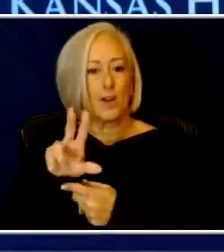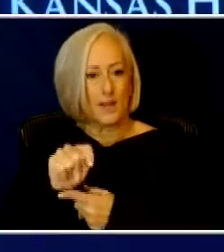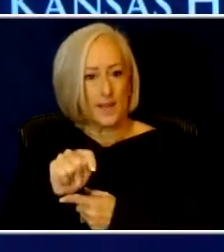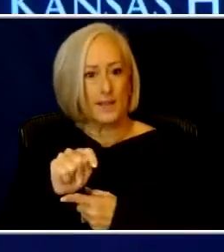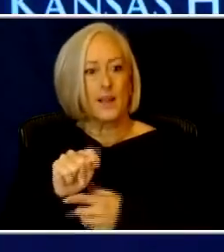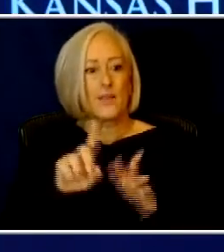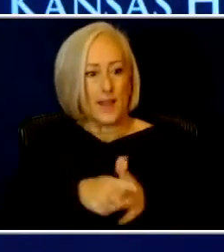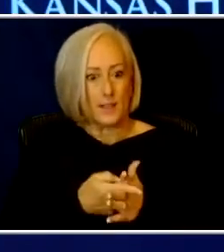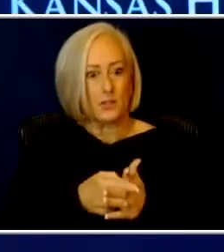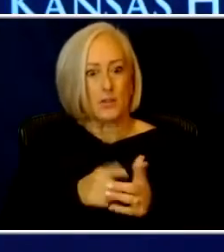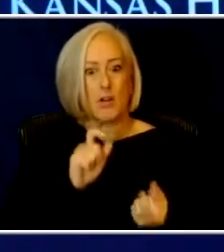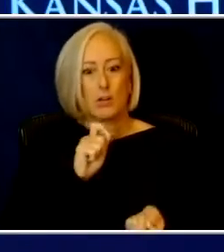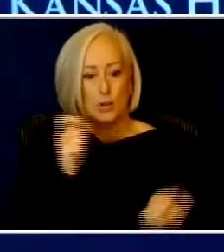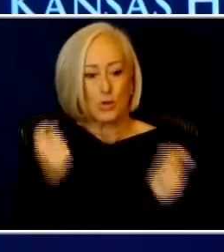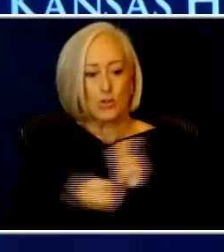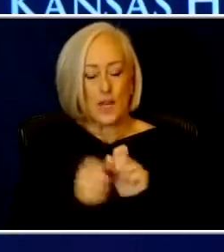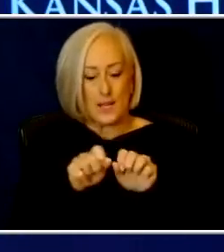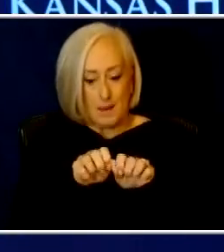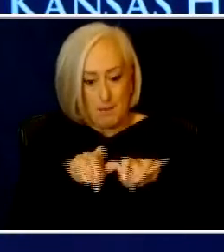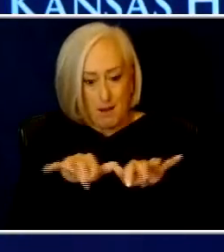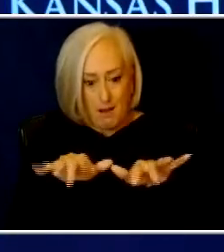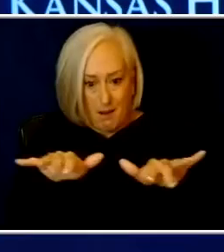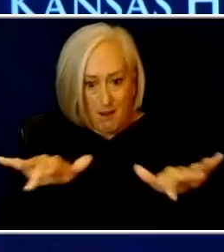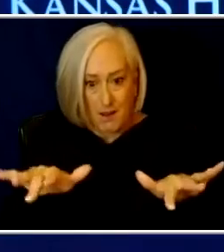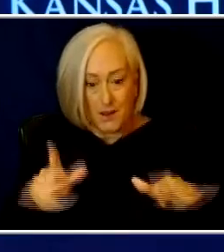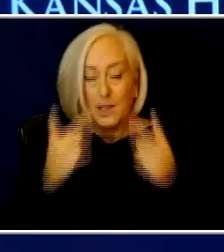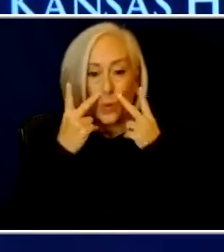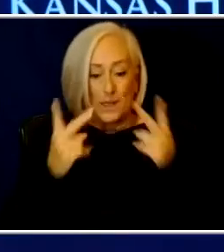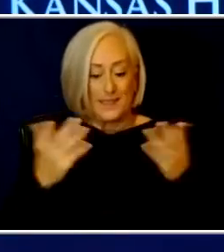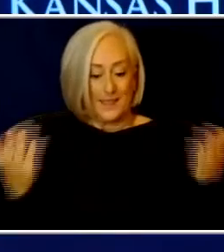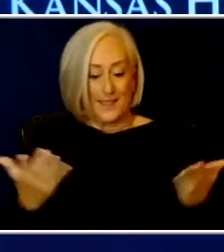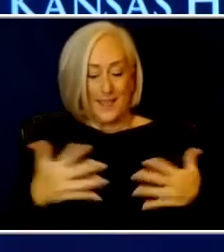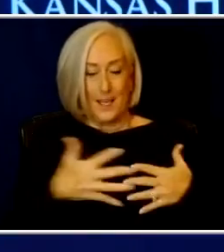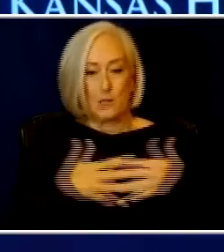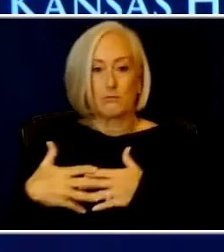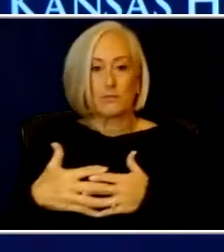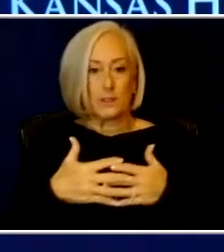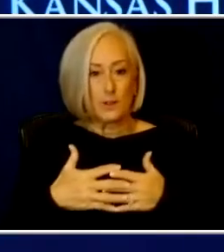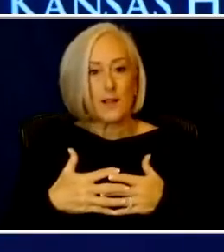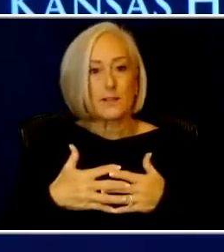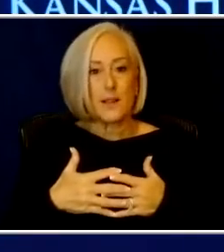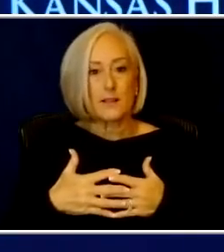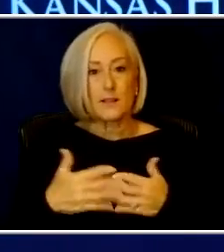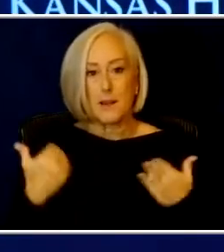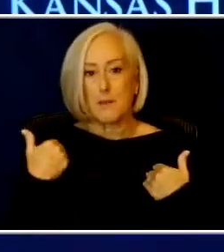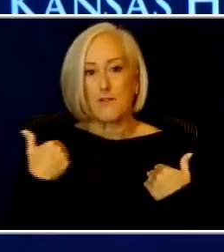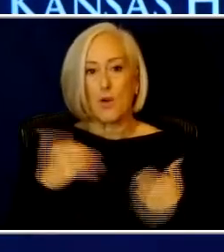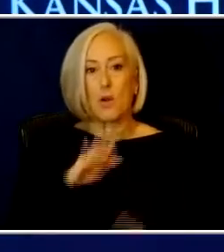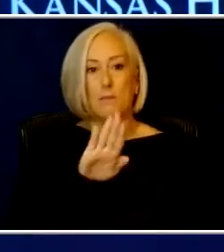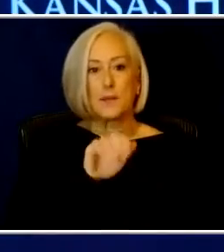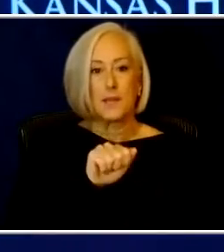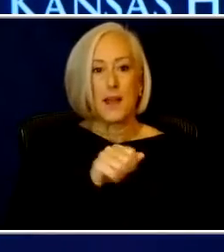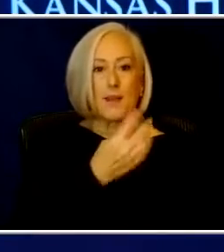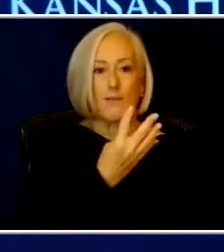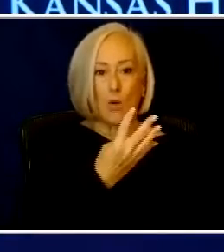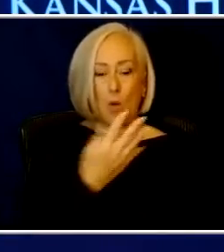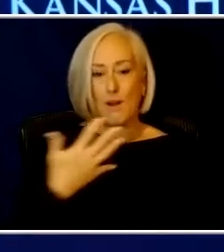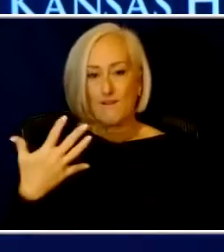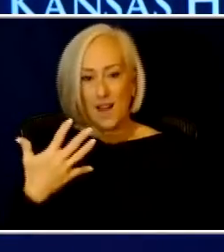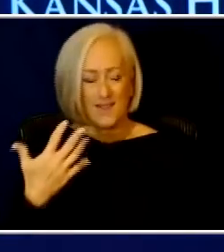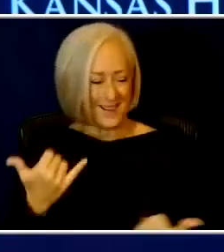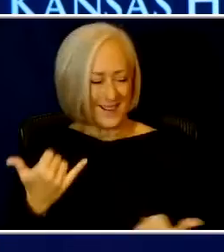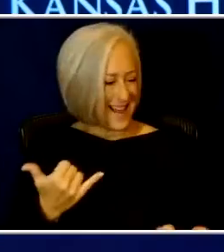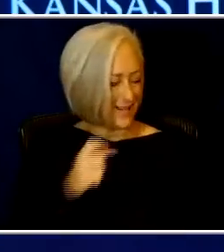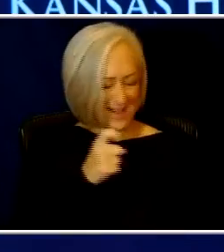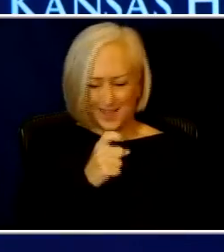shift here in the United States. Before we were all BA4, BA5. Now we're seeing some of these other BA whatever, or the XBB or